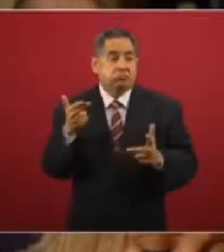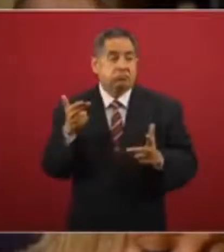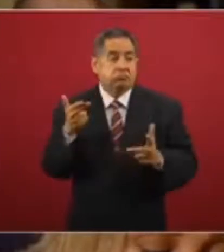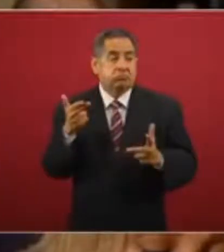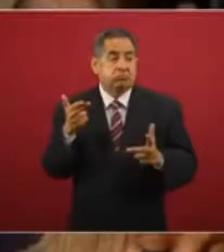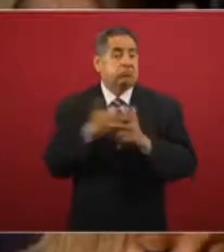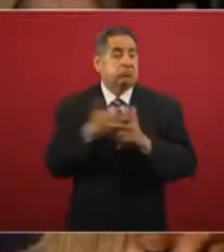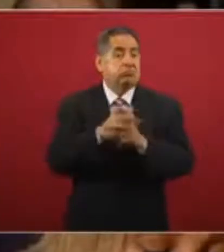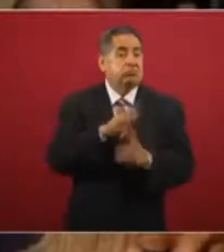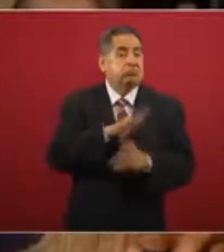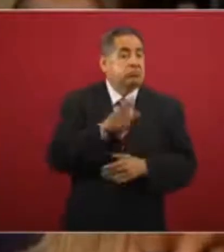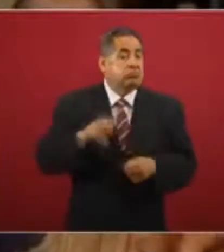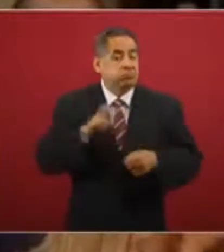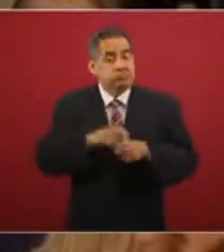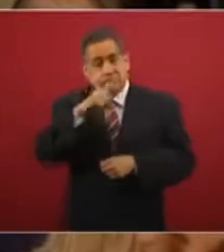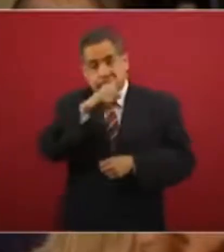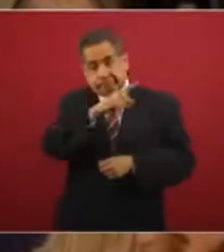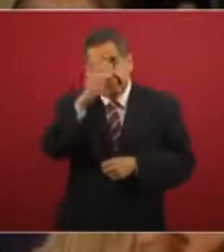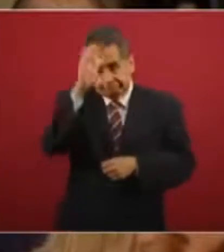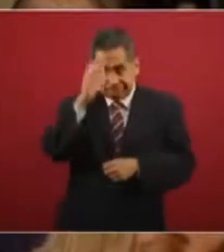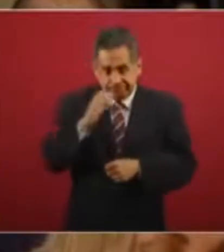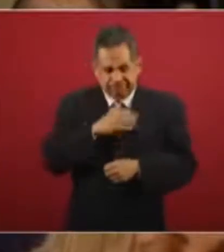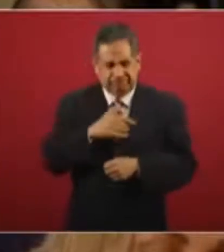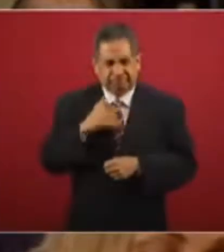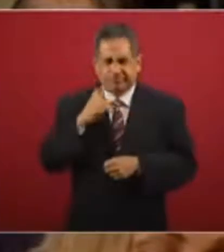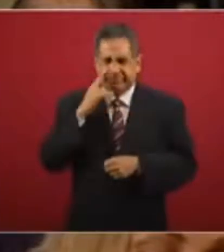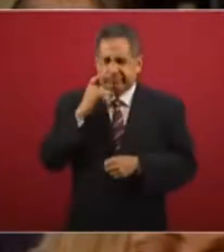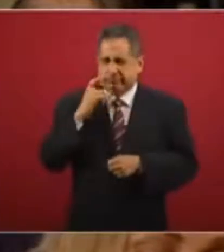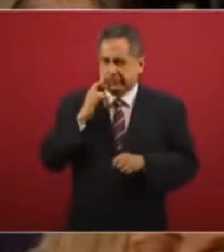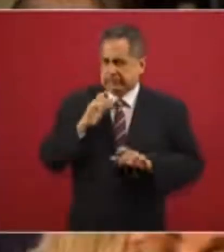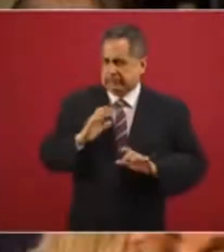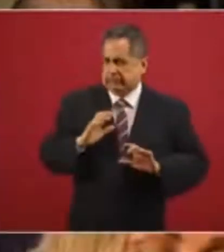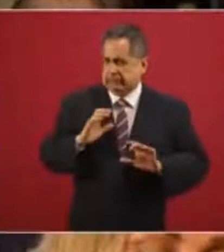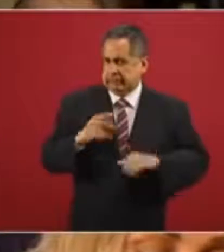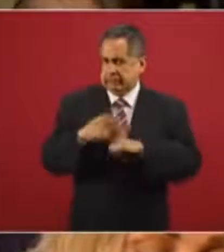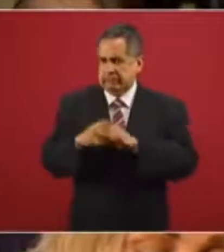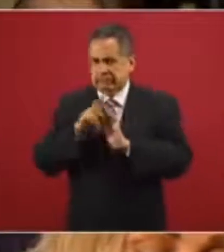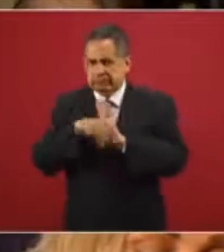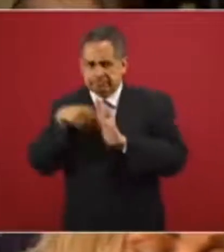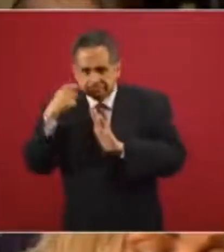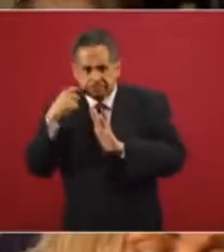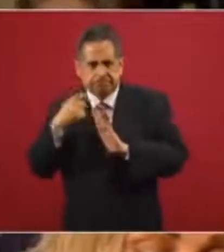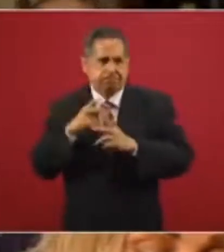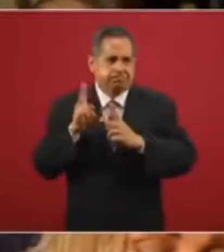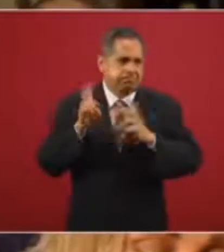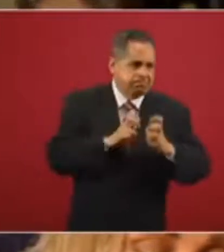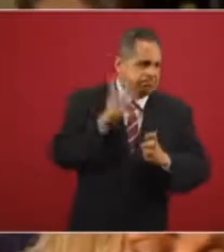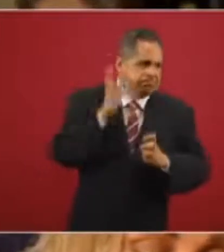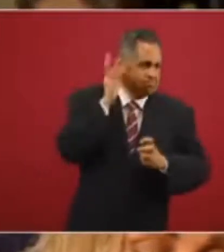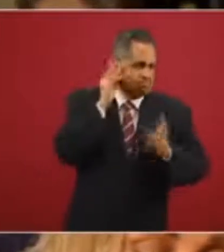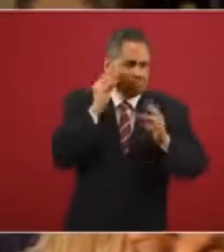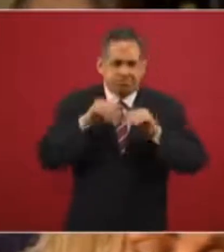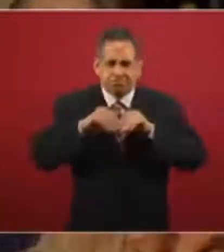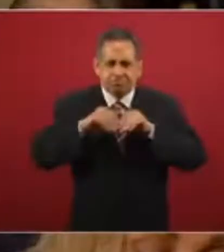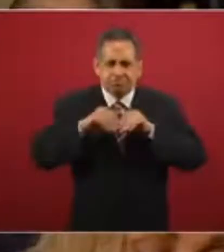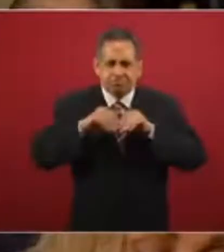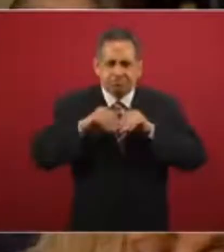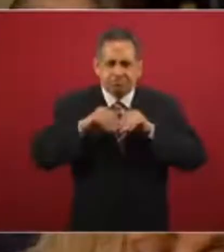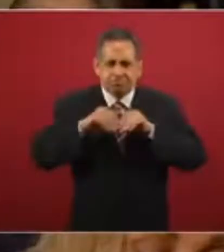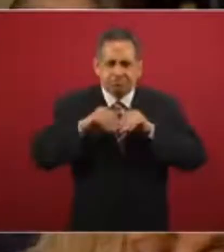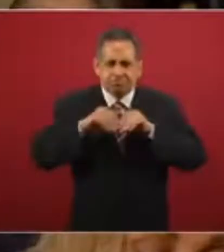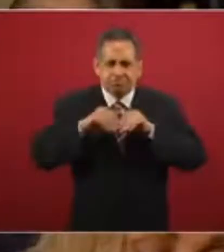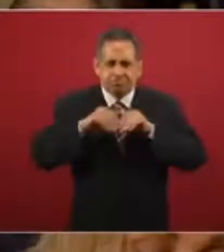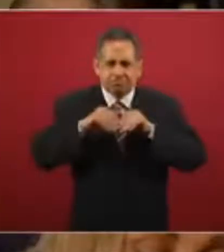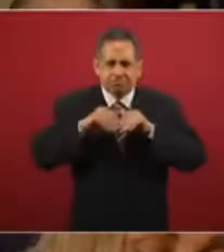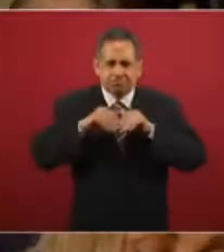en Coahuila. In Coahuila. Y bueno, empieza a enrarecerse todo este tema entre videos, grabaciones, etc.